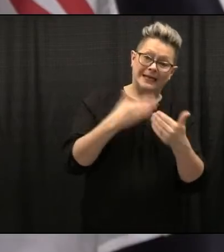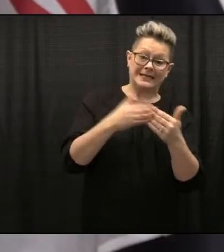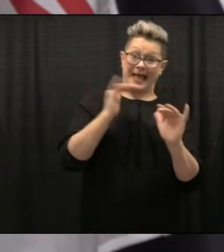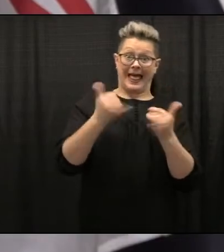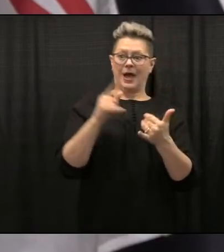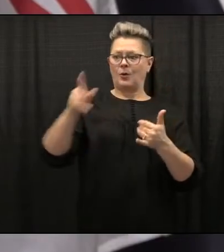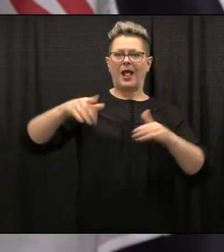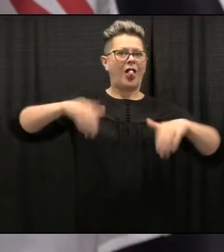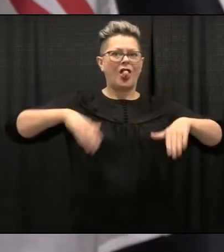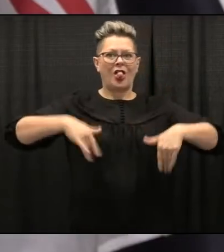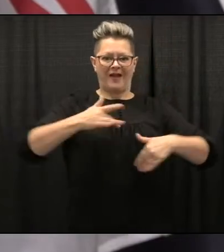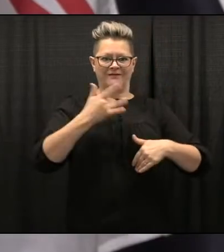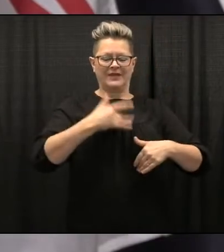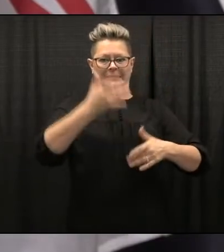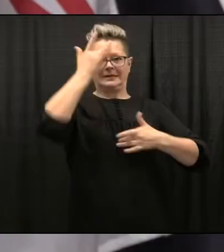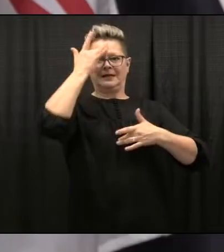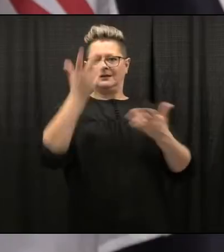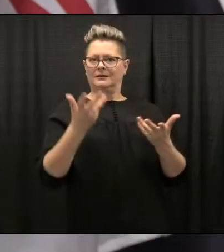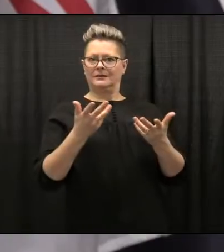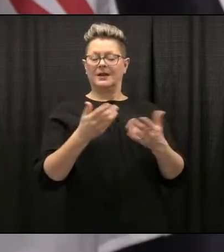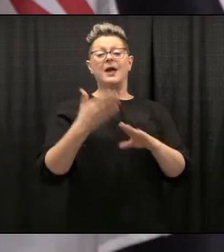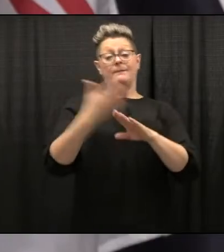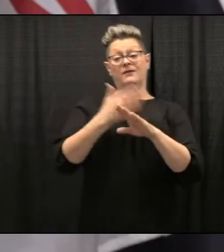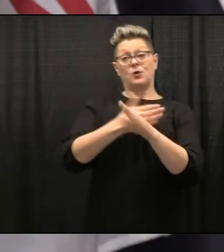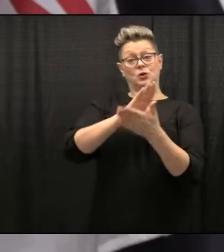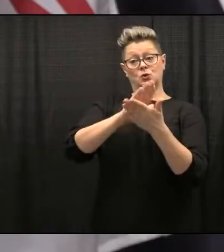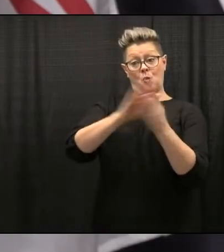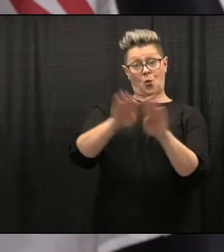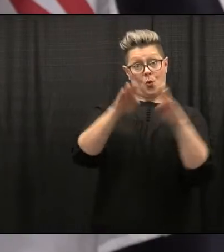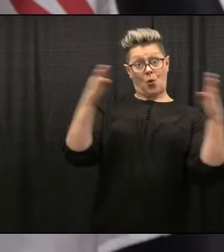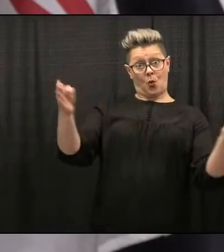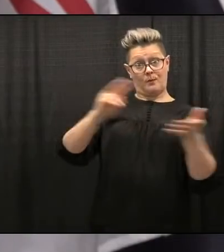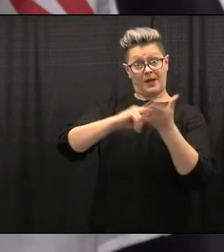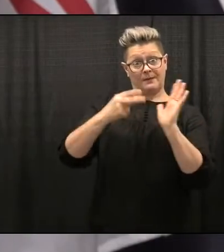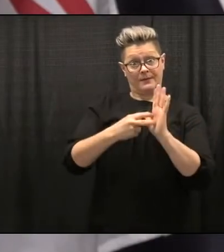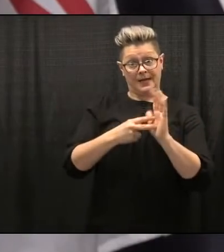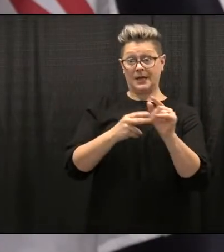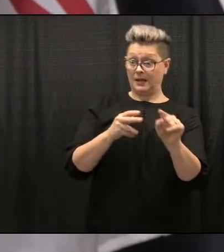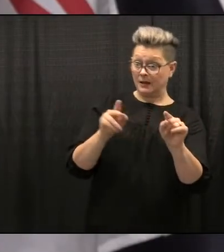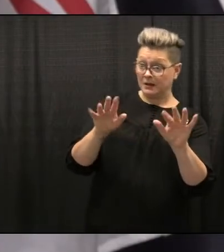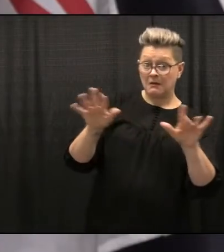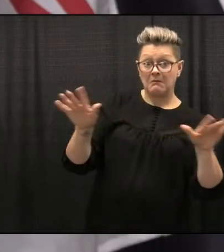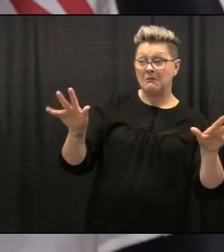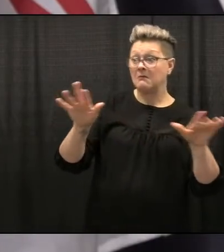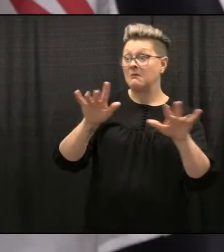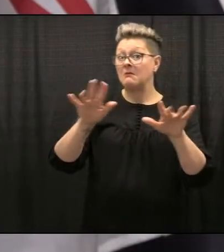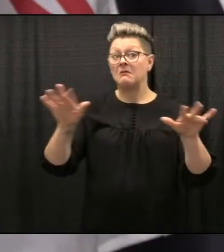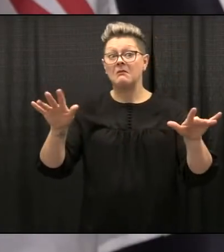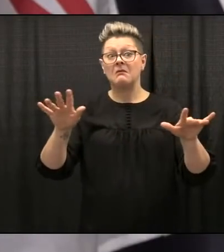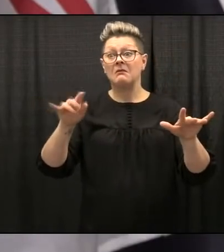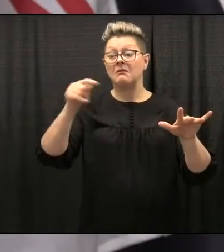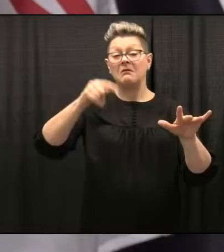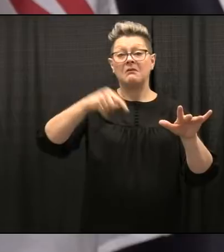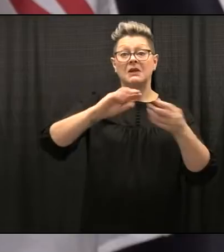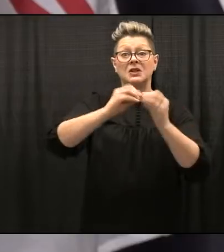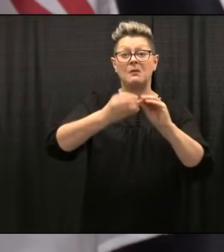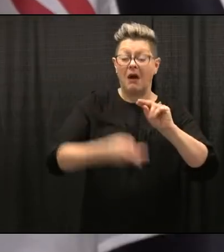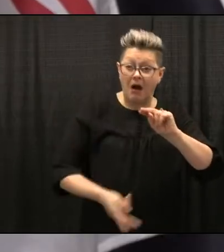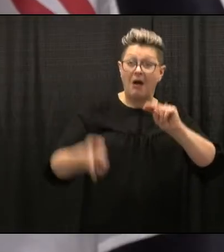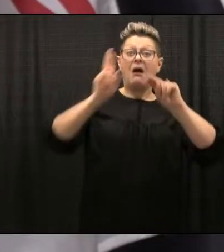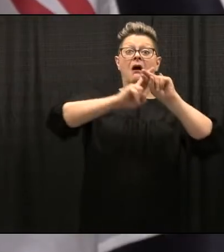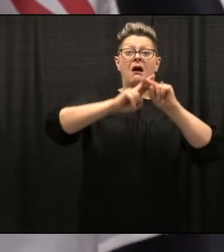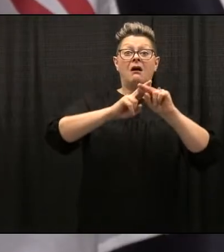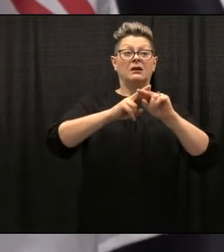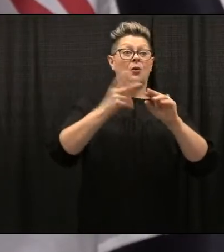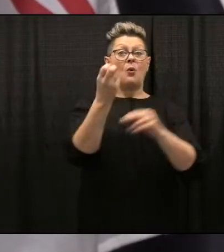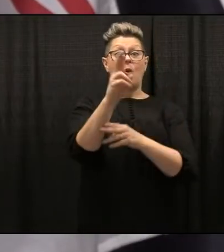With just over a week into school reopening, we have not seen any significant impacts on our daily reported cases or